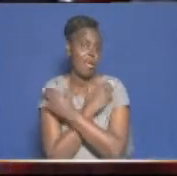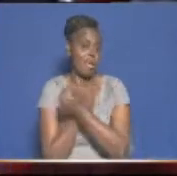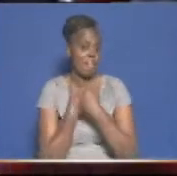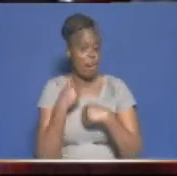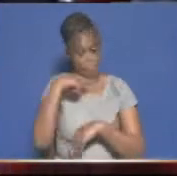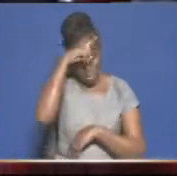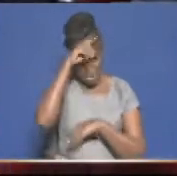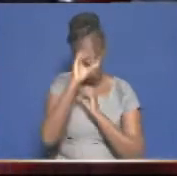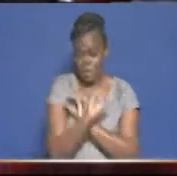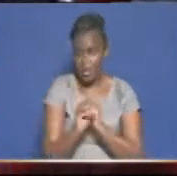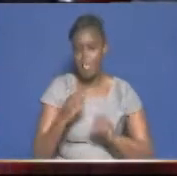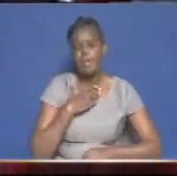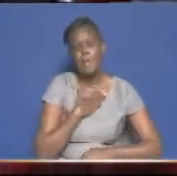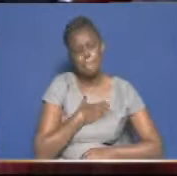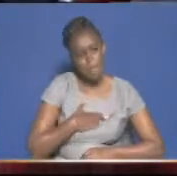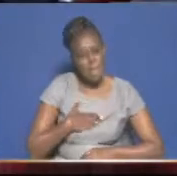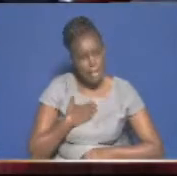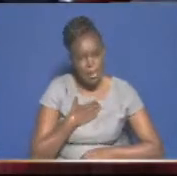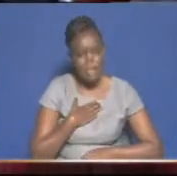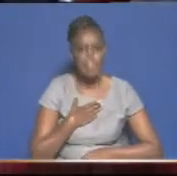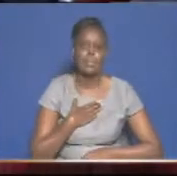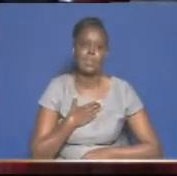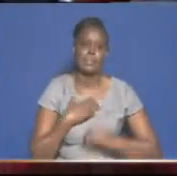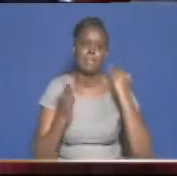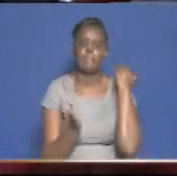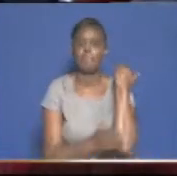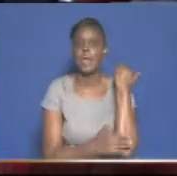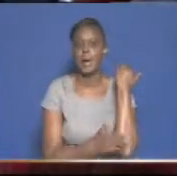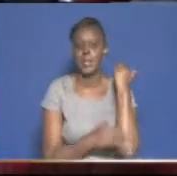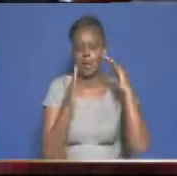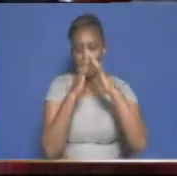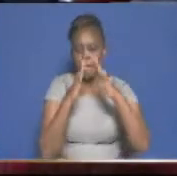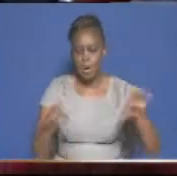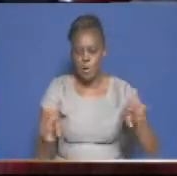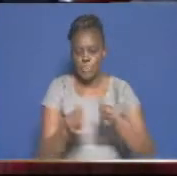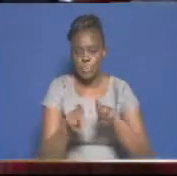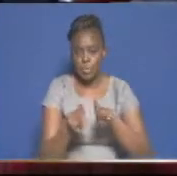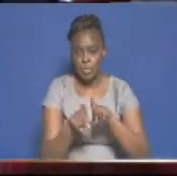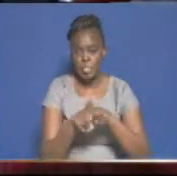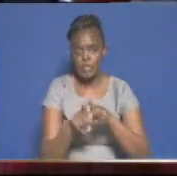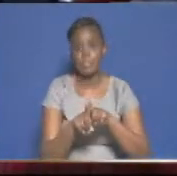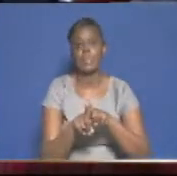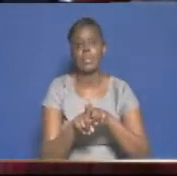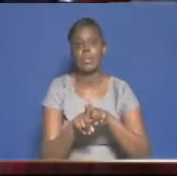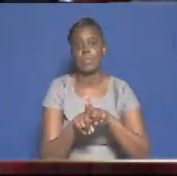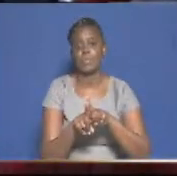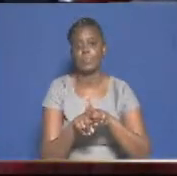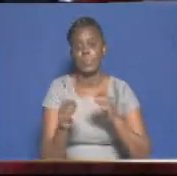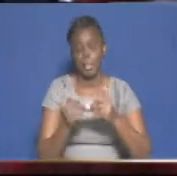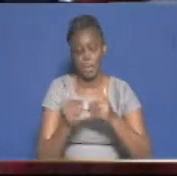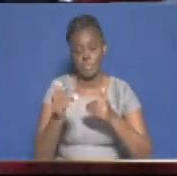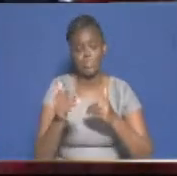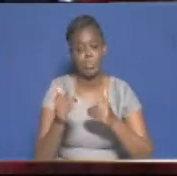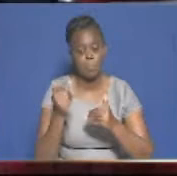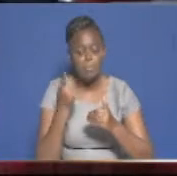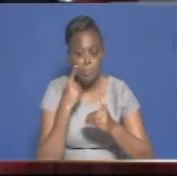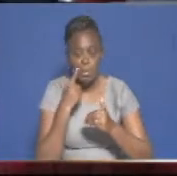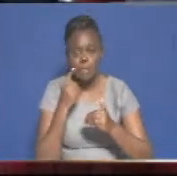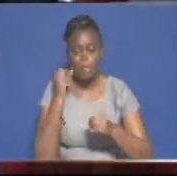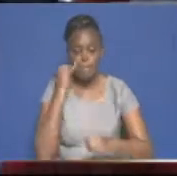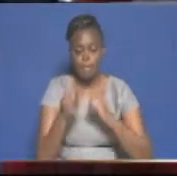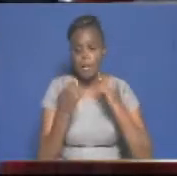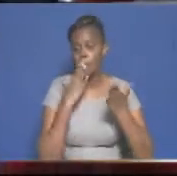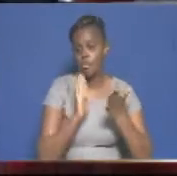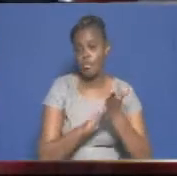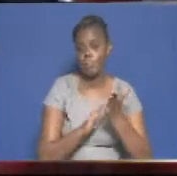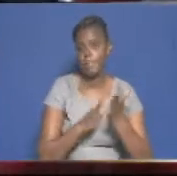degree, please, it is too bad for you, because this house is hostile to any other extension from the way I look at it. My final comment,